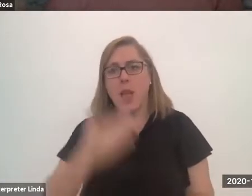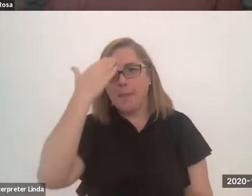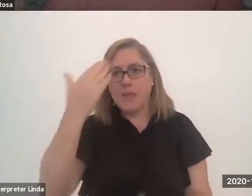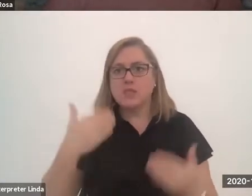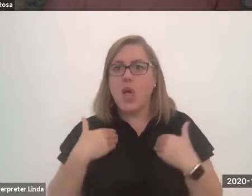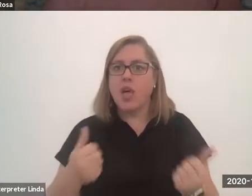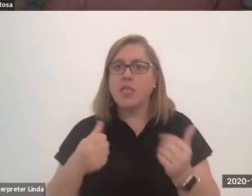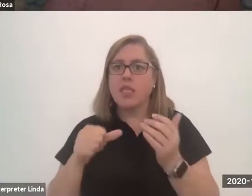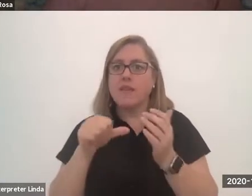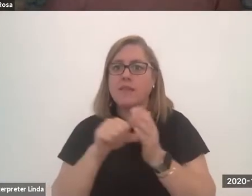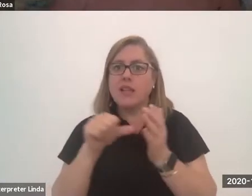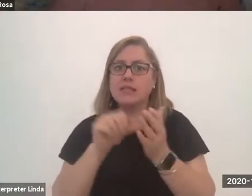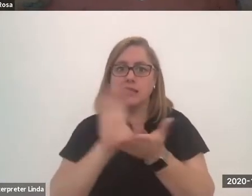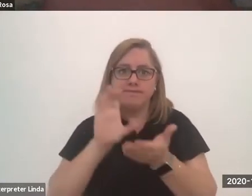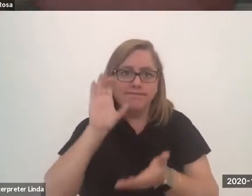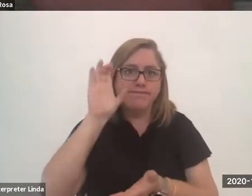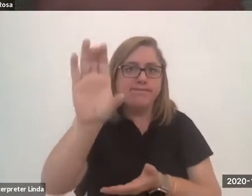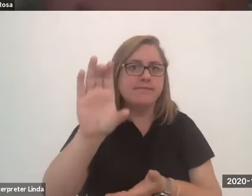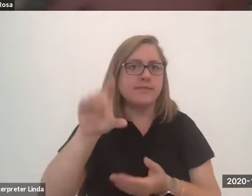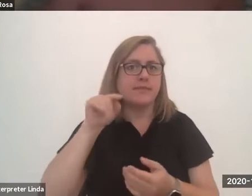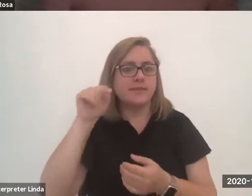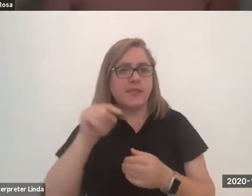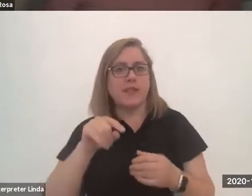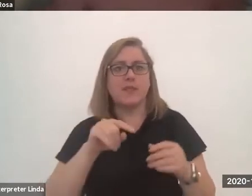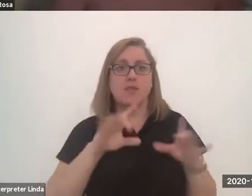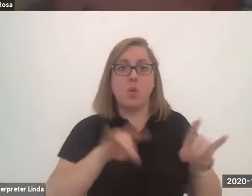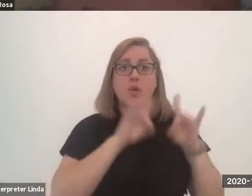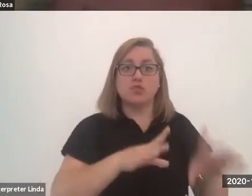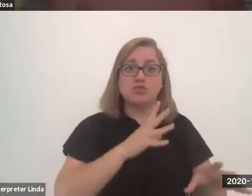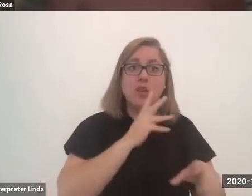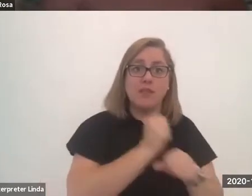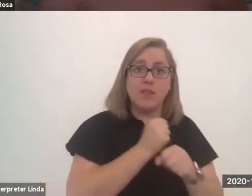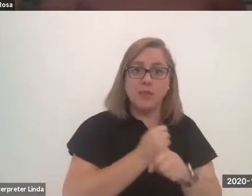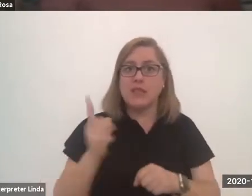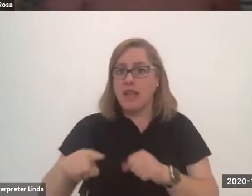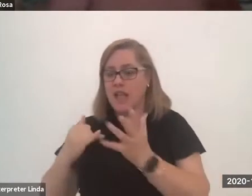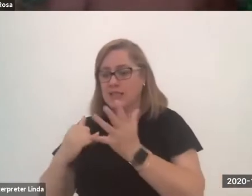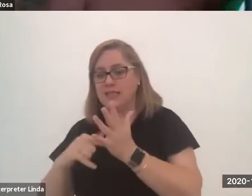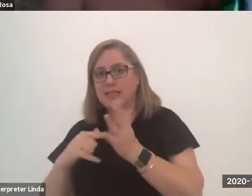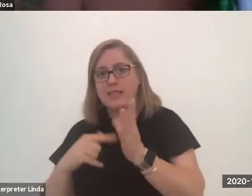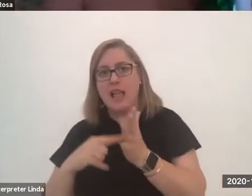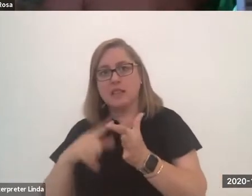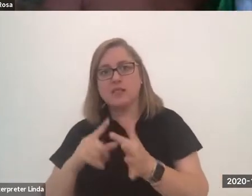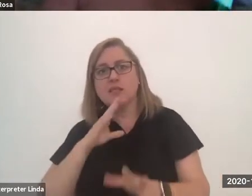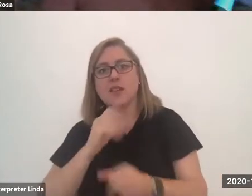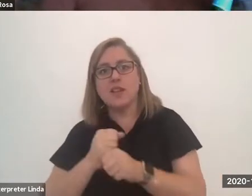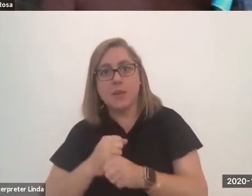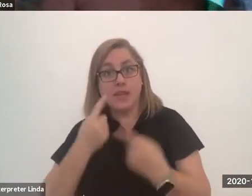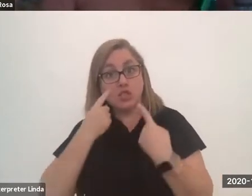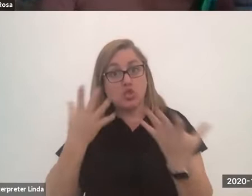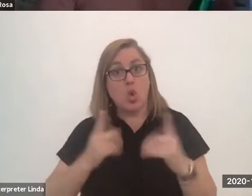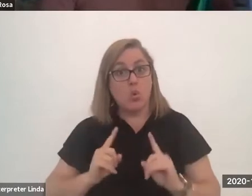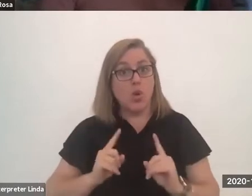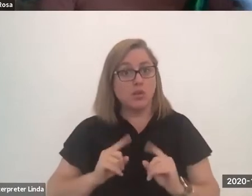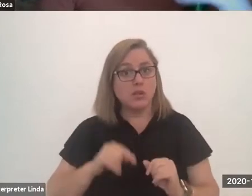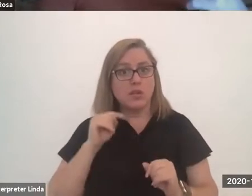funding during COVID from federal and state governments, that what that has shown is an